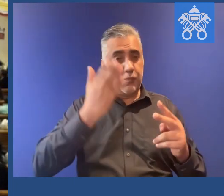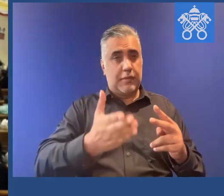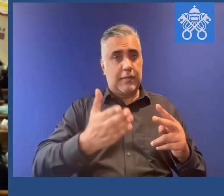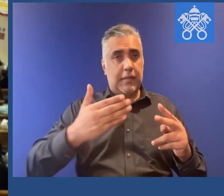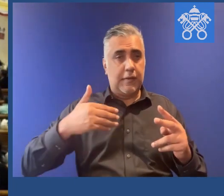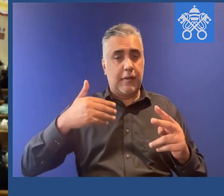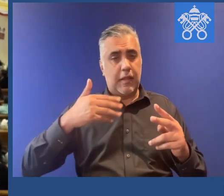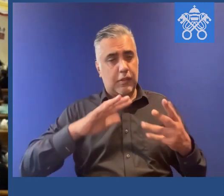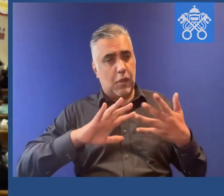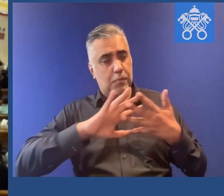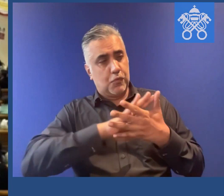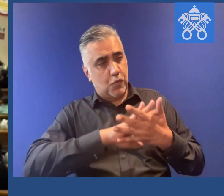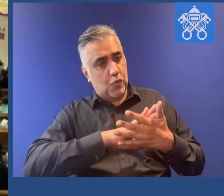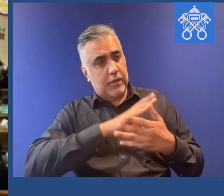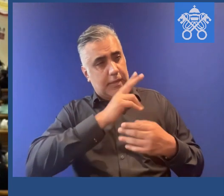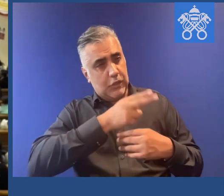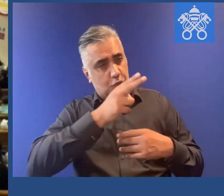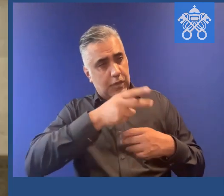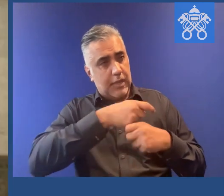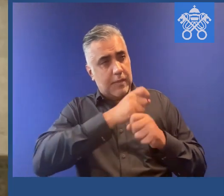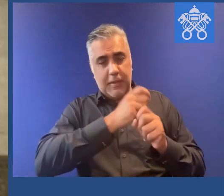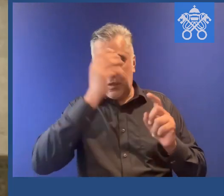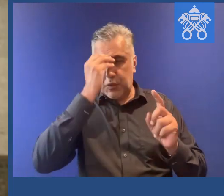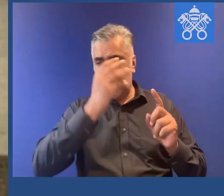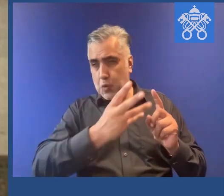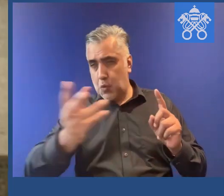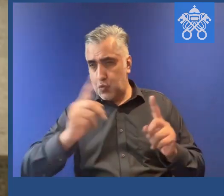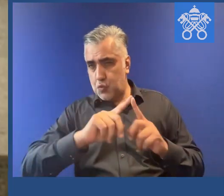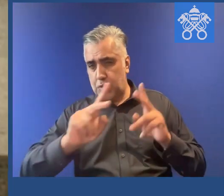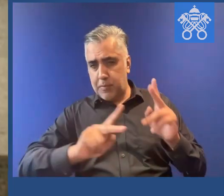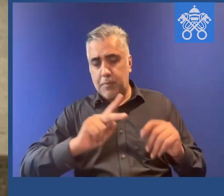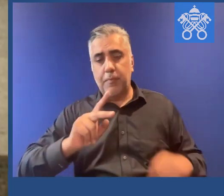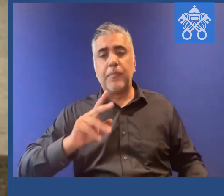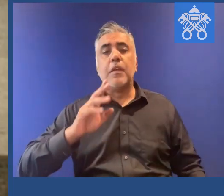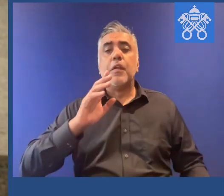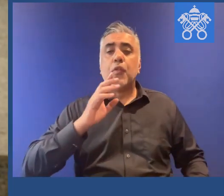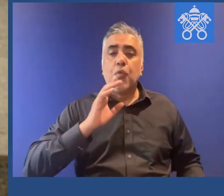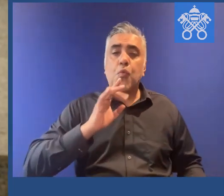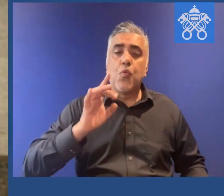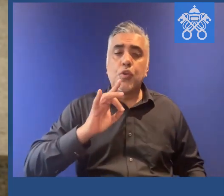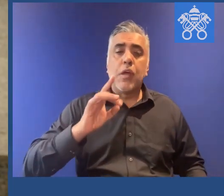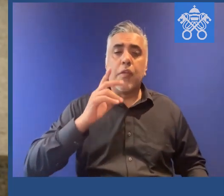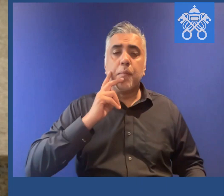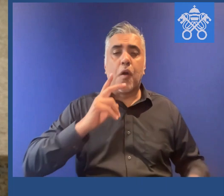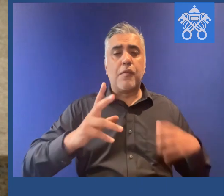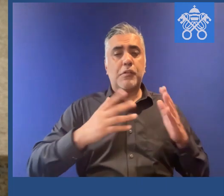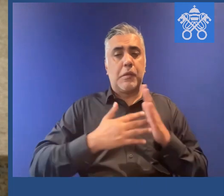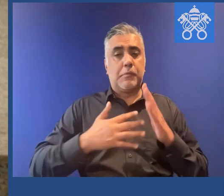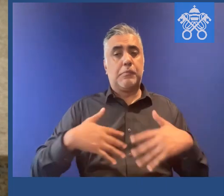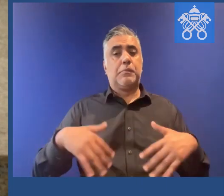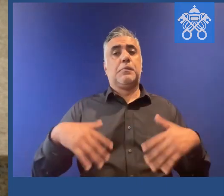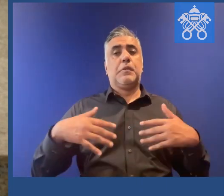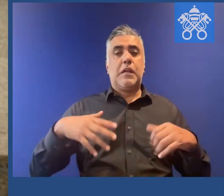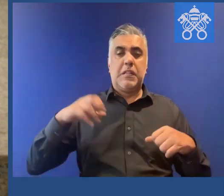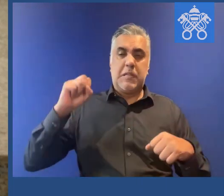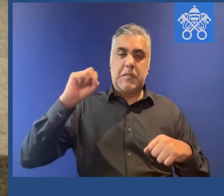frequently obscure course of history and making it known to the people. The words of the prophets are often scathing. They call